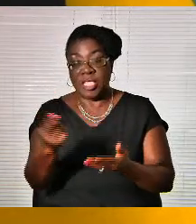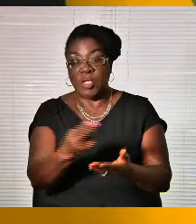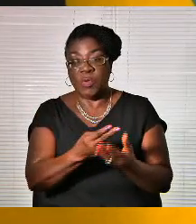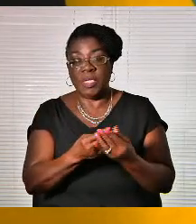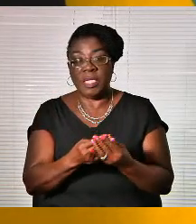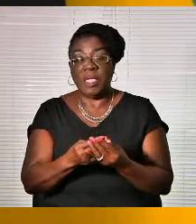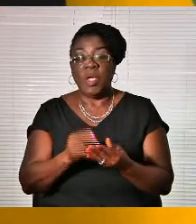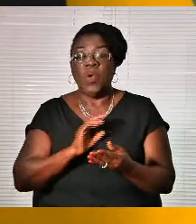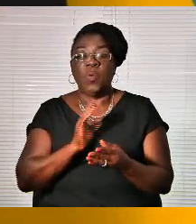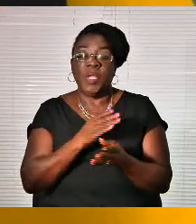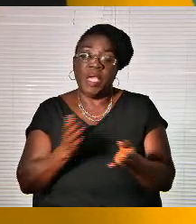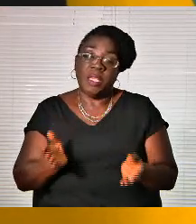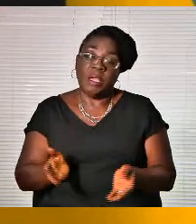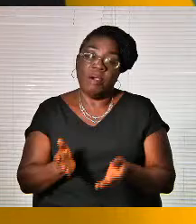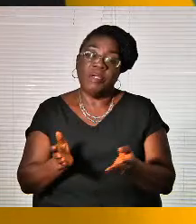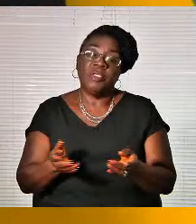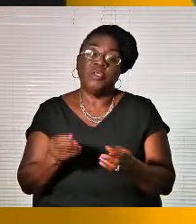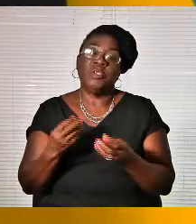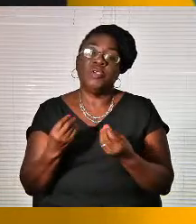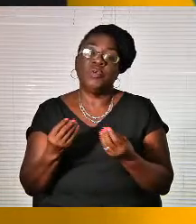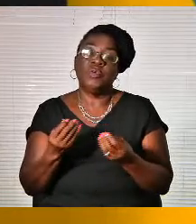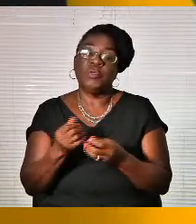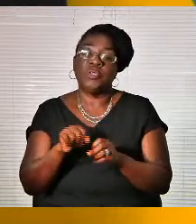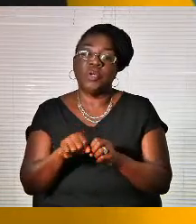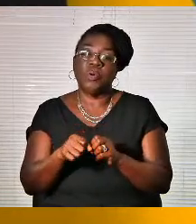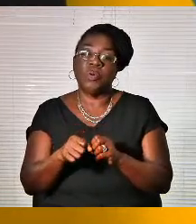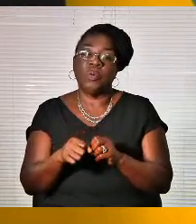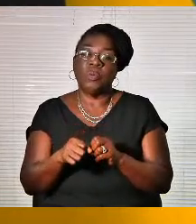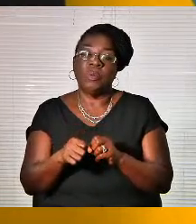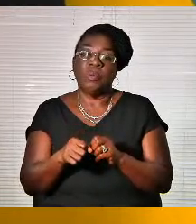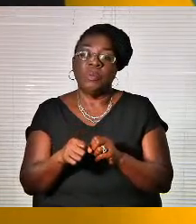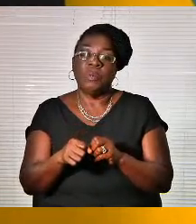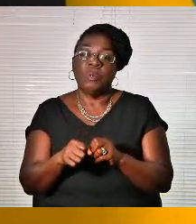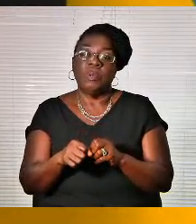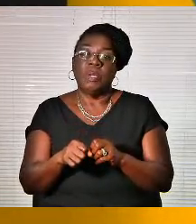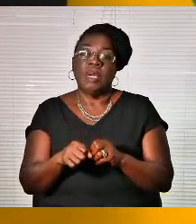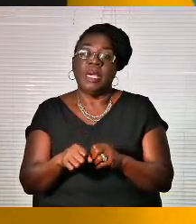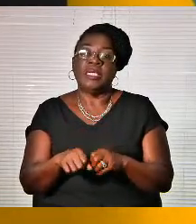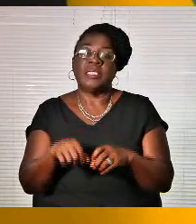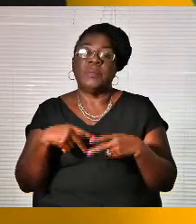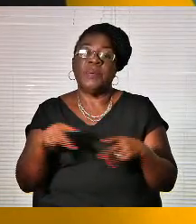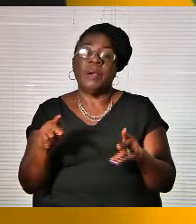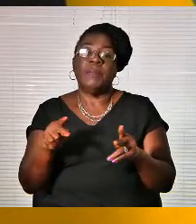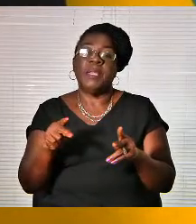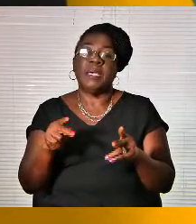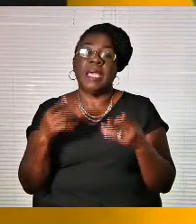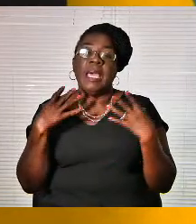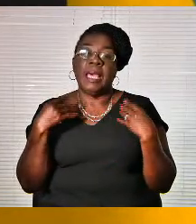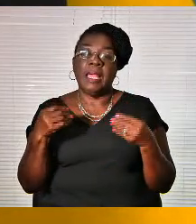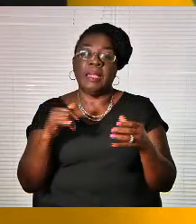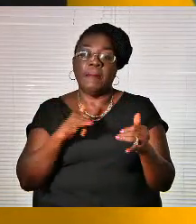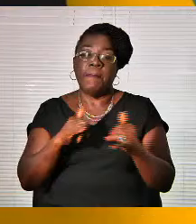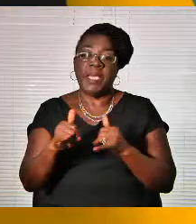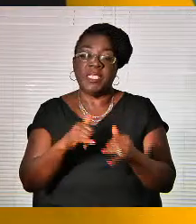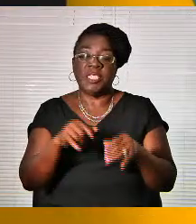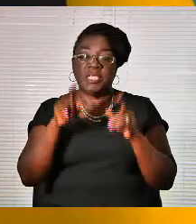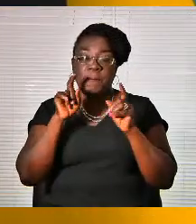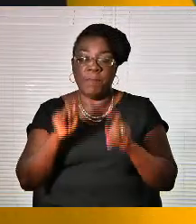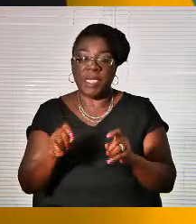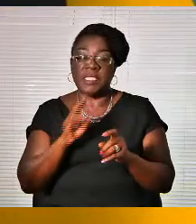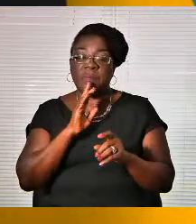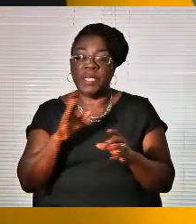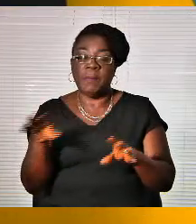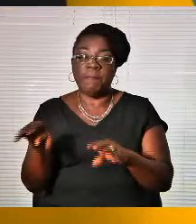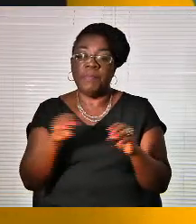you to do so, as the public health measures must be put in place, i.e. isolation,